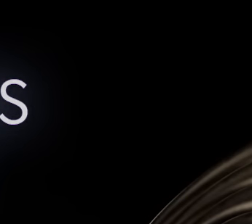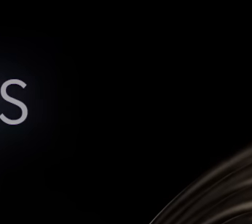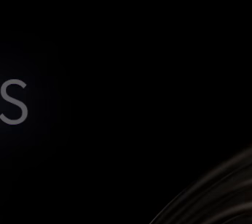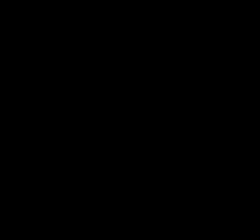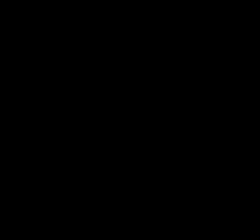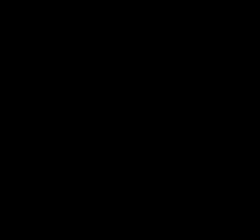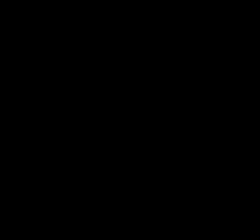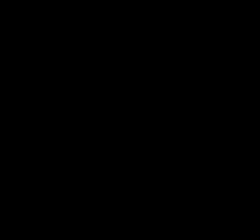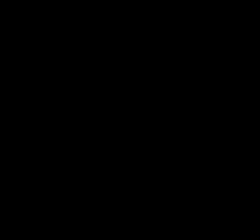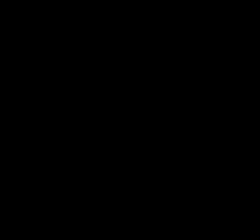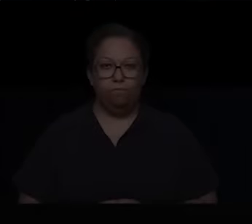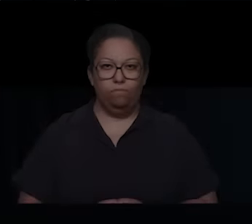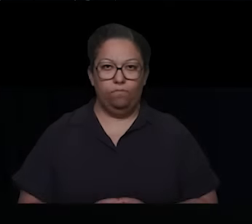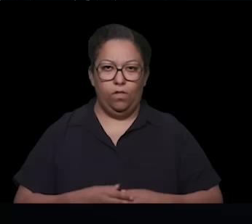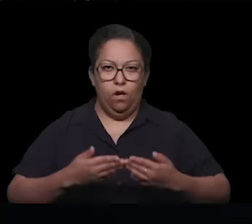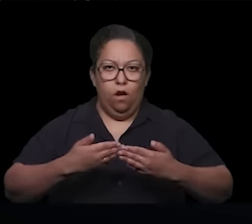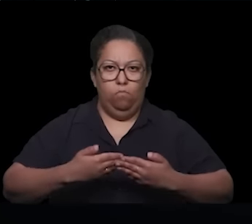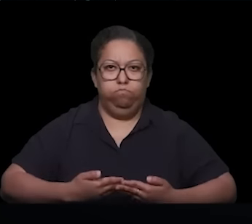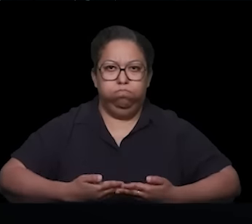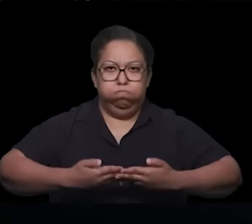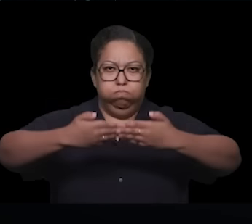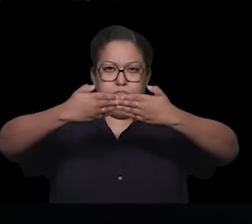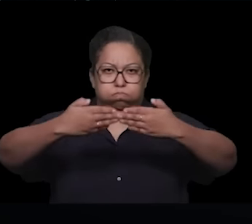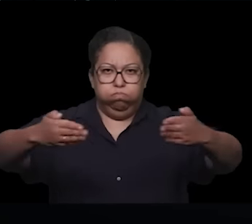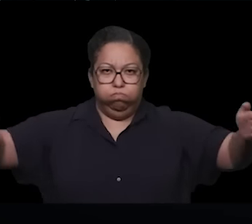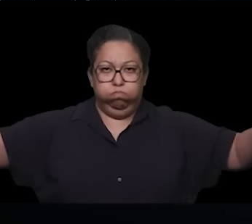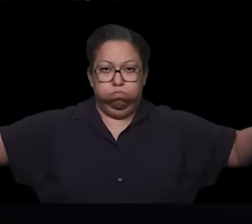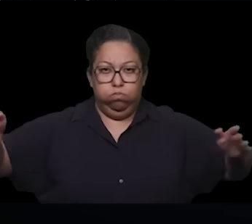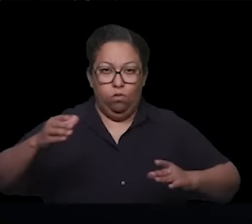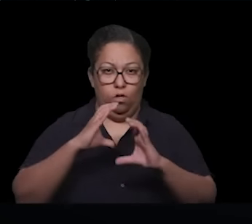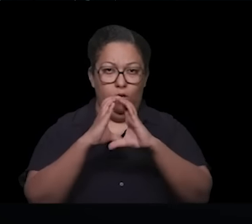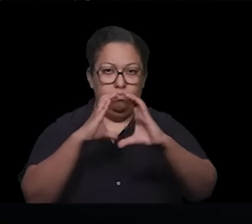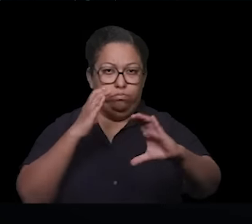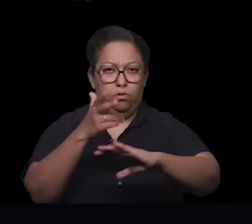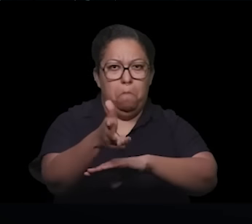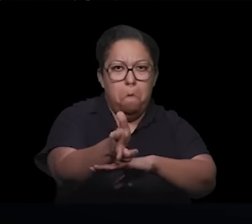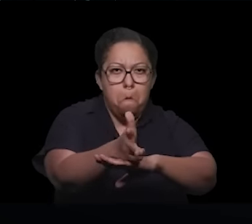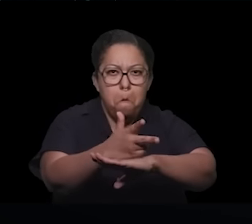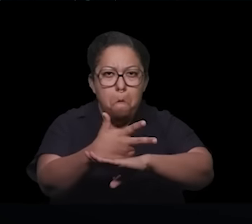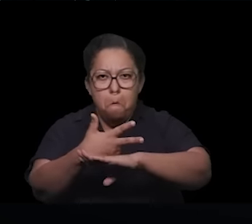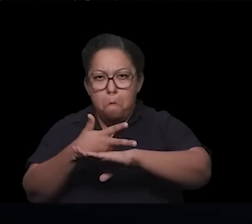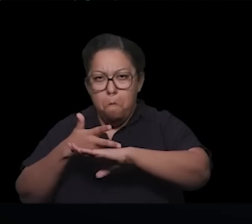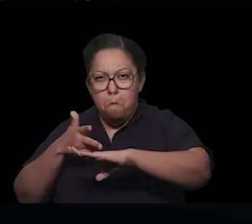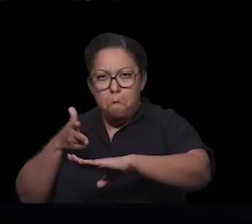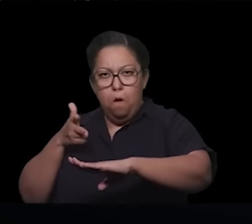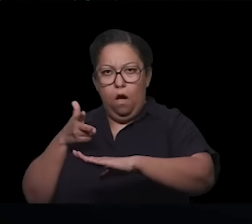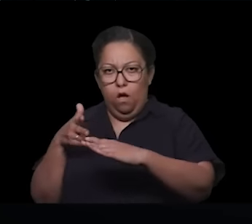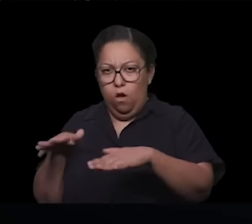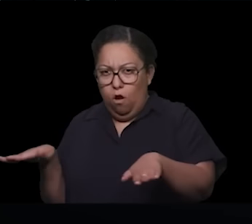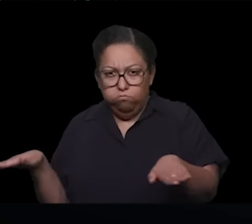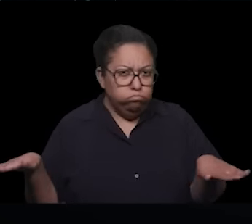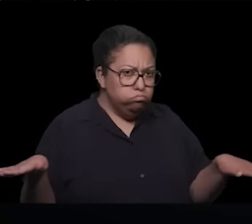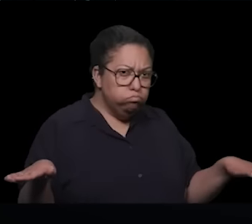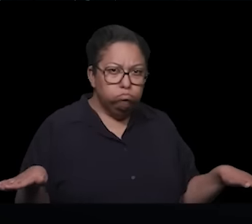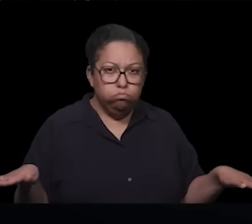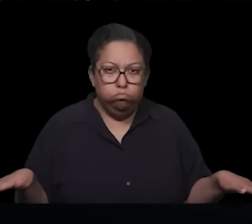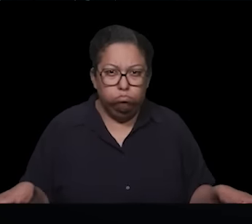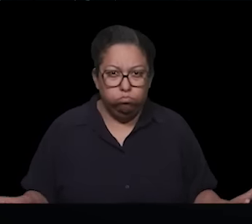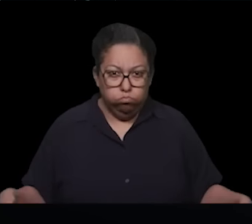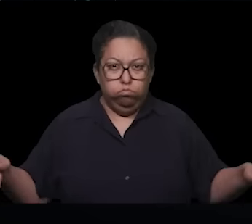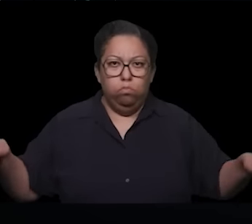Bradford, voice talent Jamie Treacher. The hangar doors open and the shuttle backs out. Wings sweeping down, it rotates